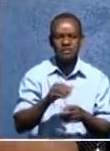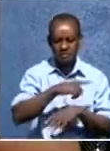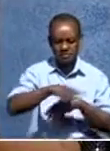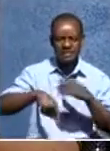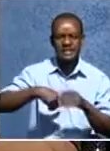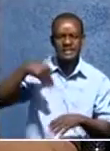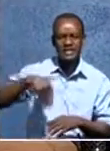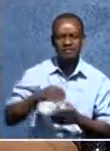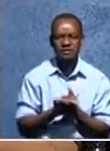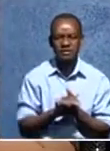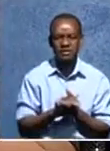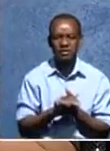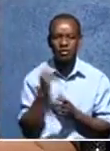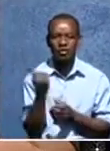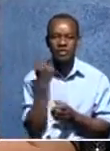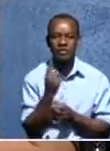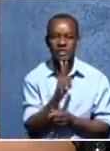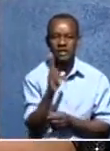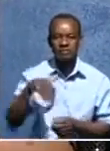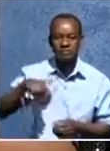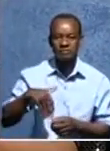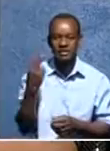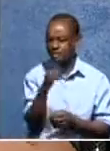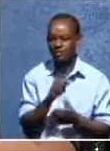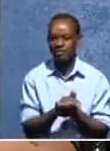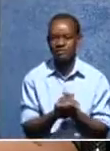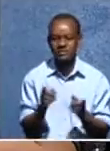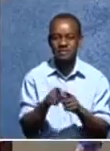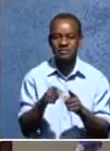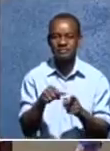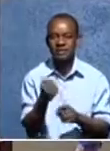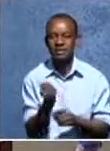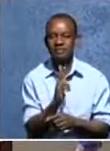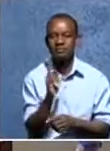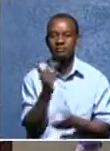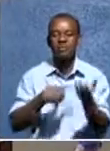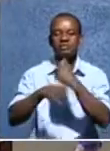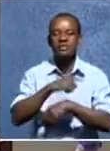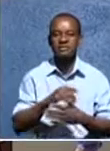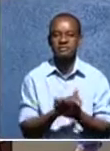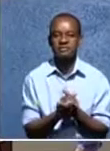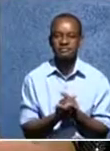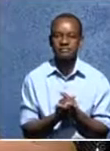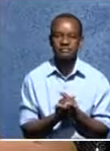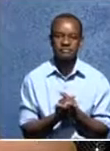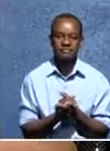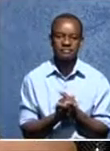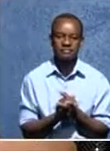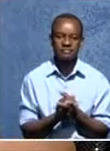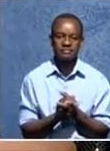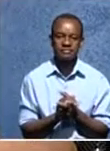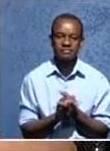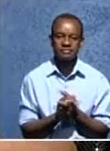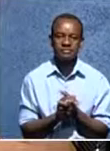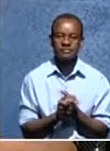includes the international or regional travelers that we also have within Namibia. Okay. But then, obviously, the bulk part of it being